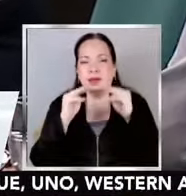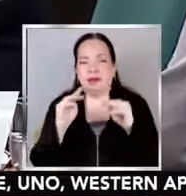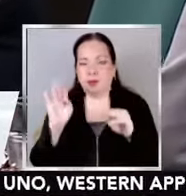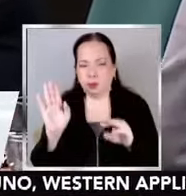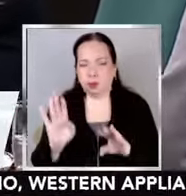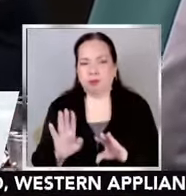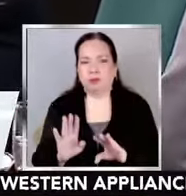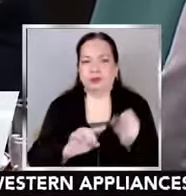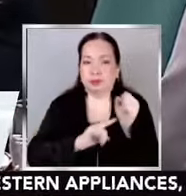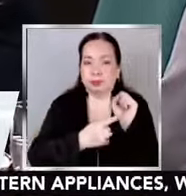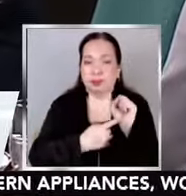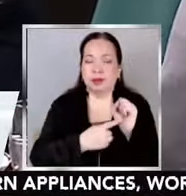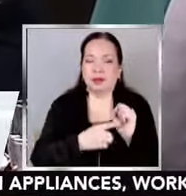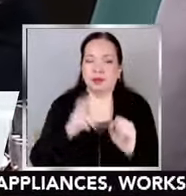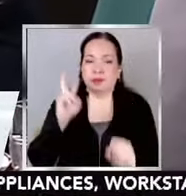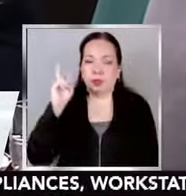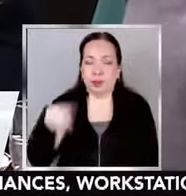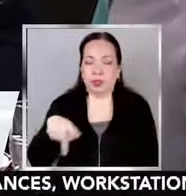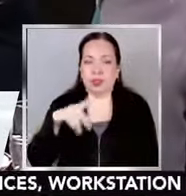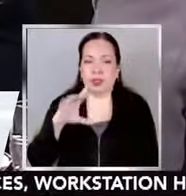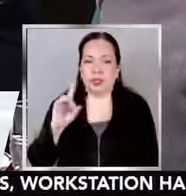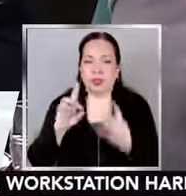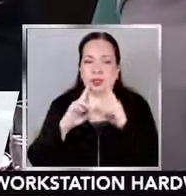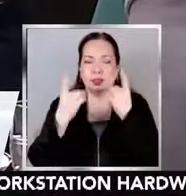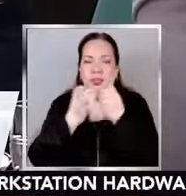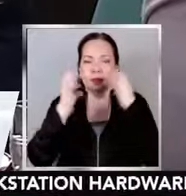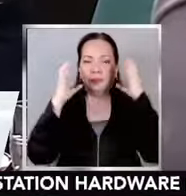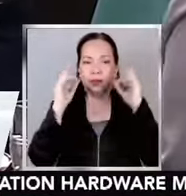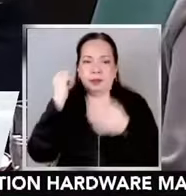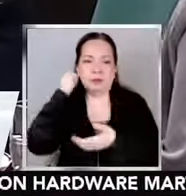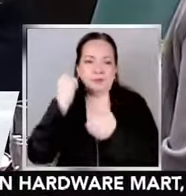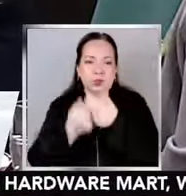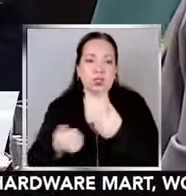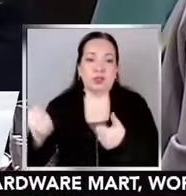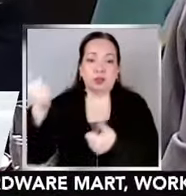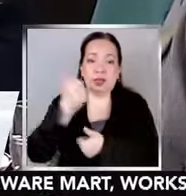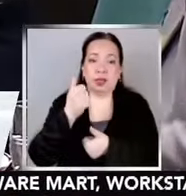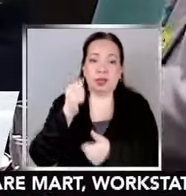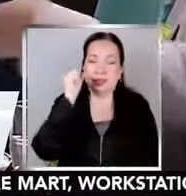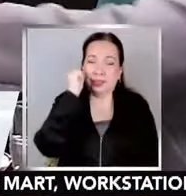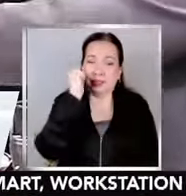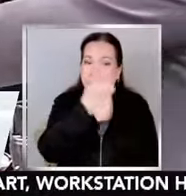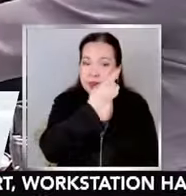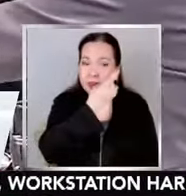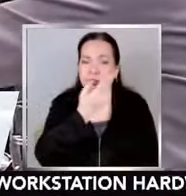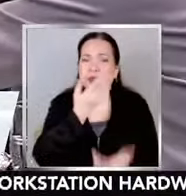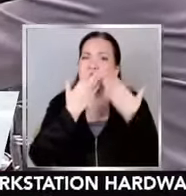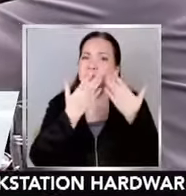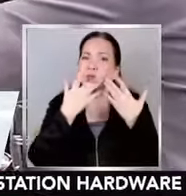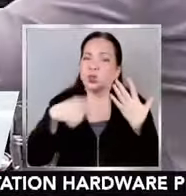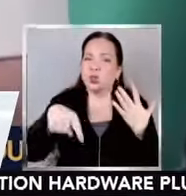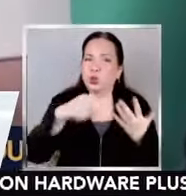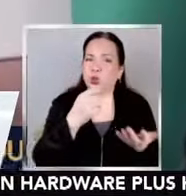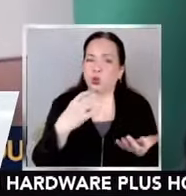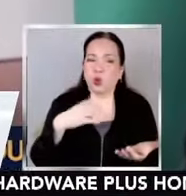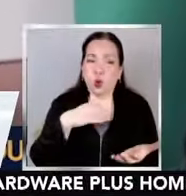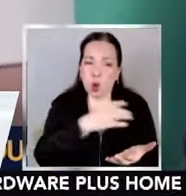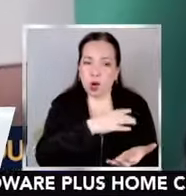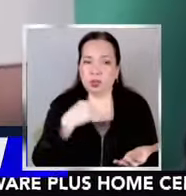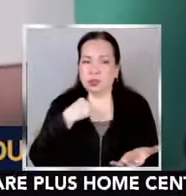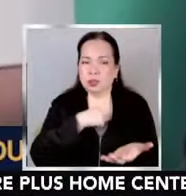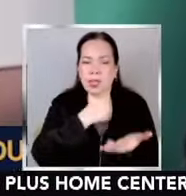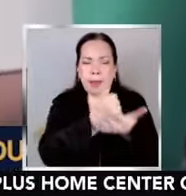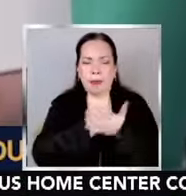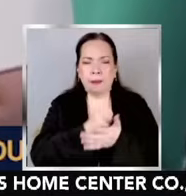Sara Duterte, nagpapasalamat siyang katulong nila ang mga mambabatas sa paghahanap ng solusyon sa problema. If there are